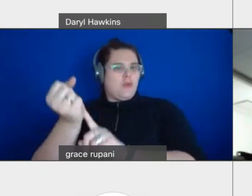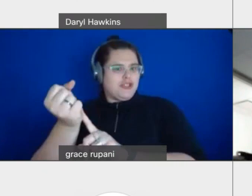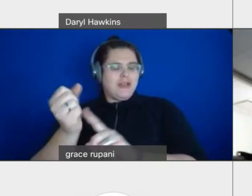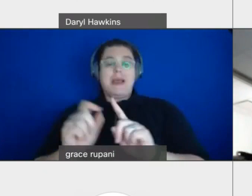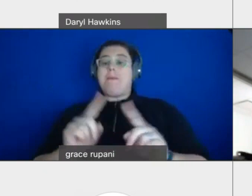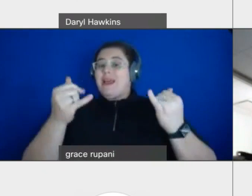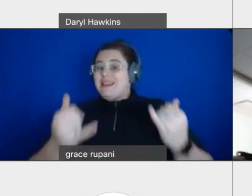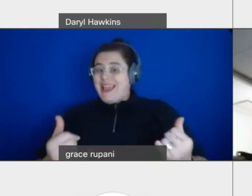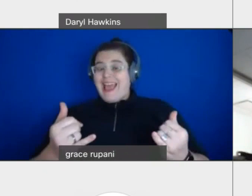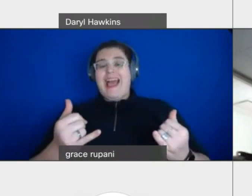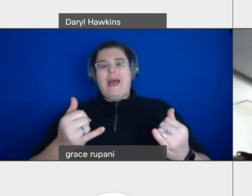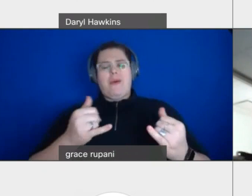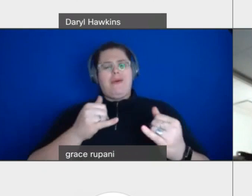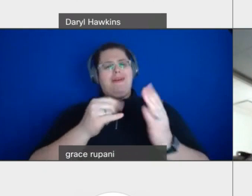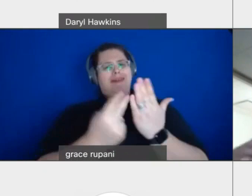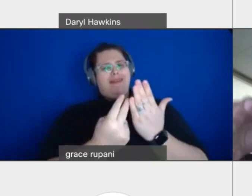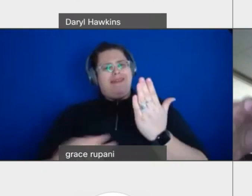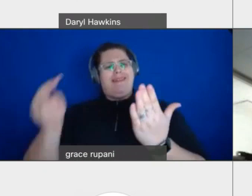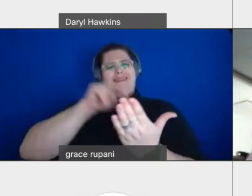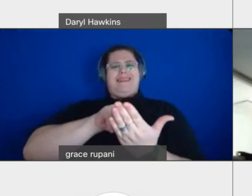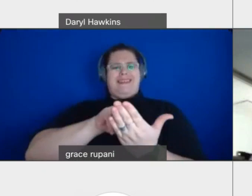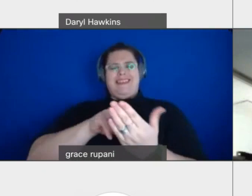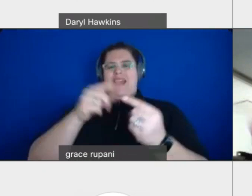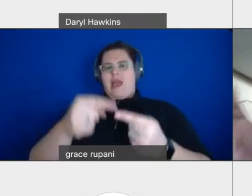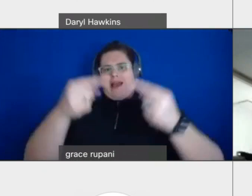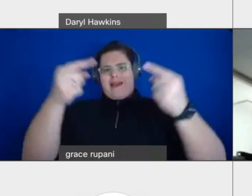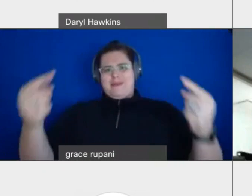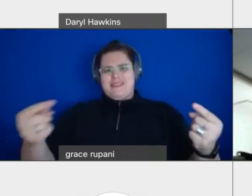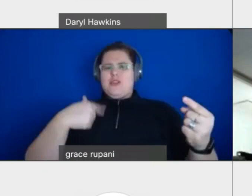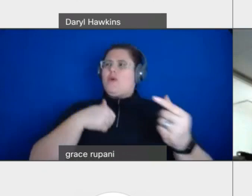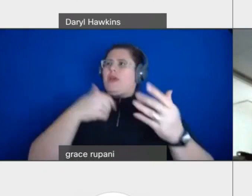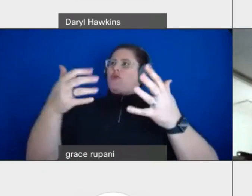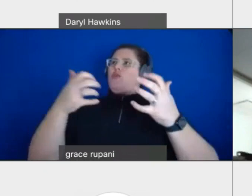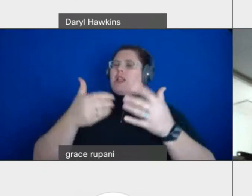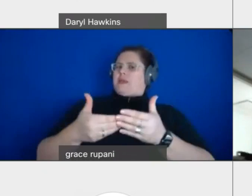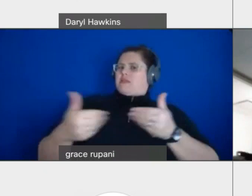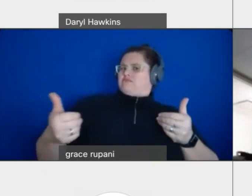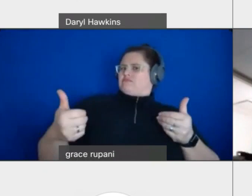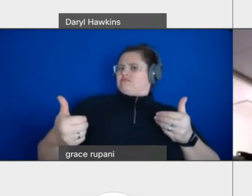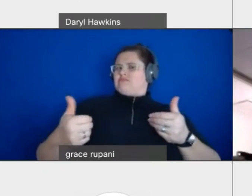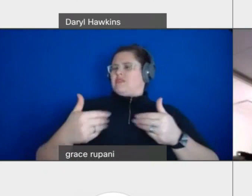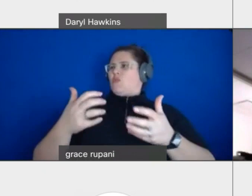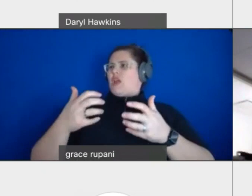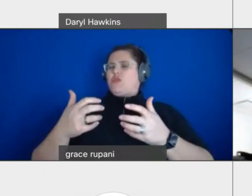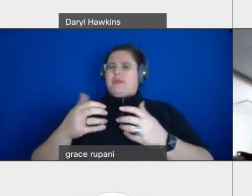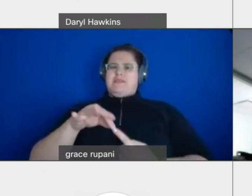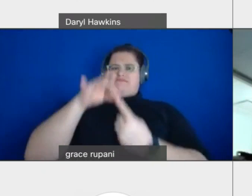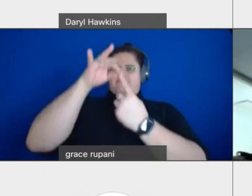find ourselves wanting to be set aside and apart for a purpose. And I just thought that was very